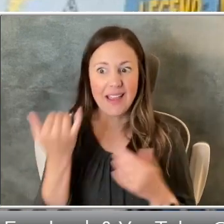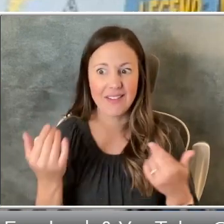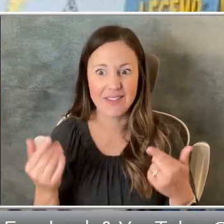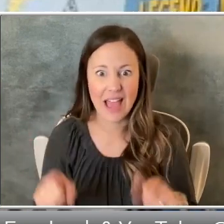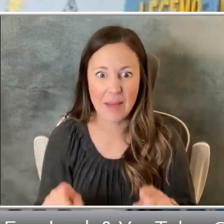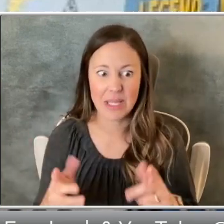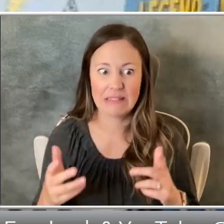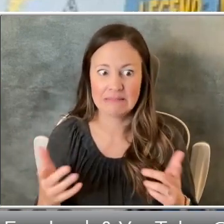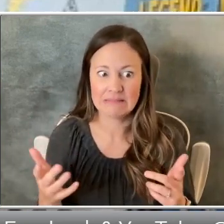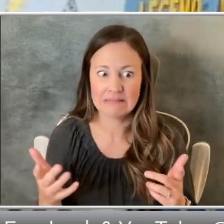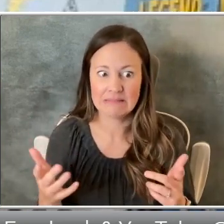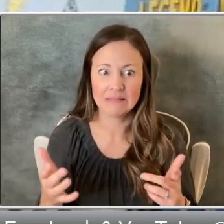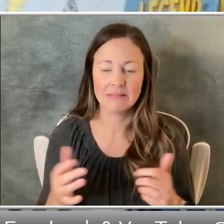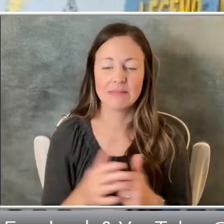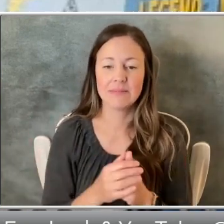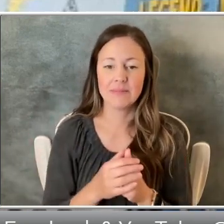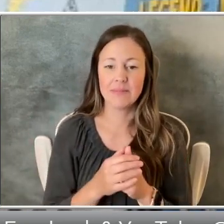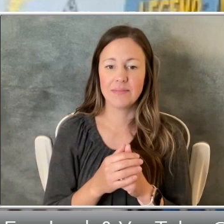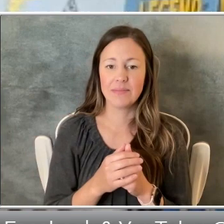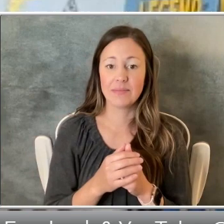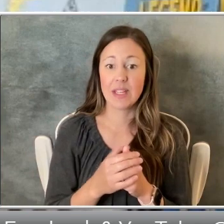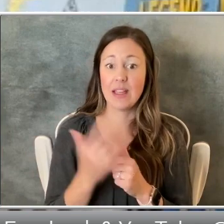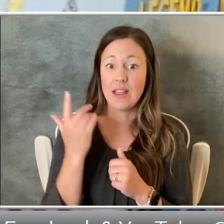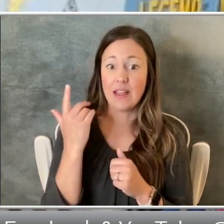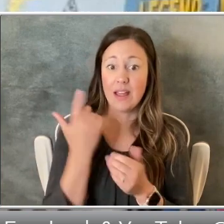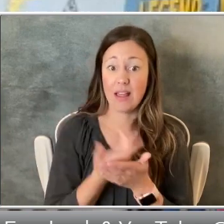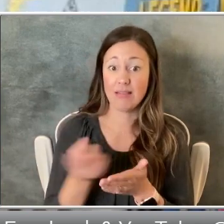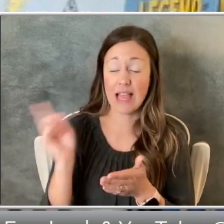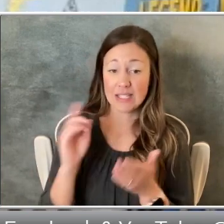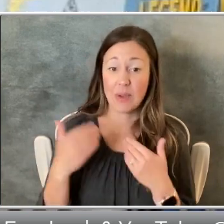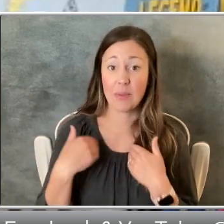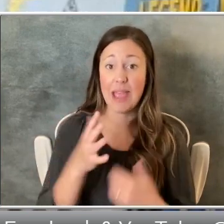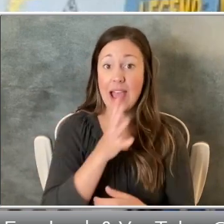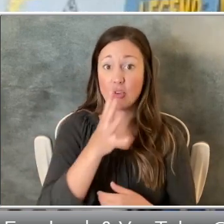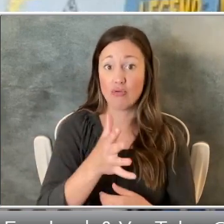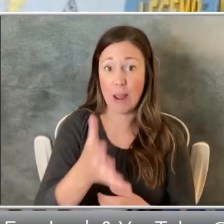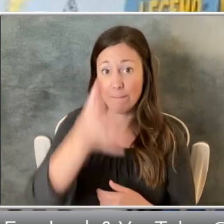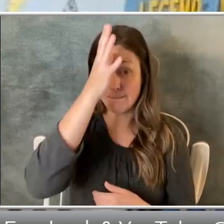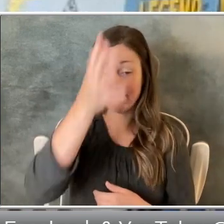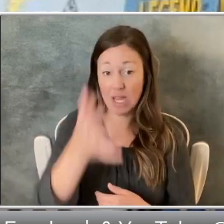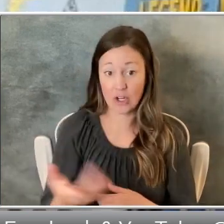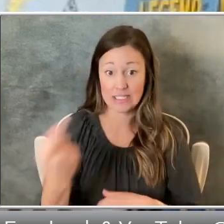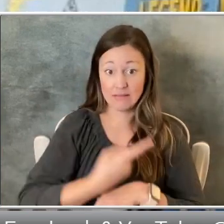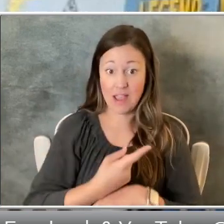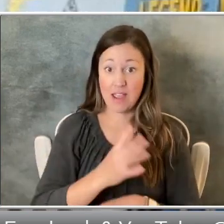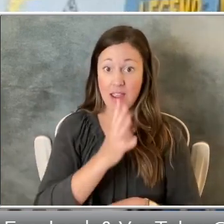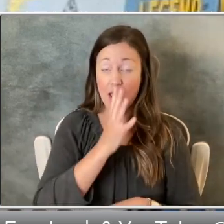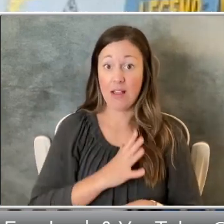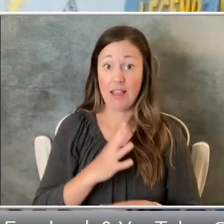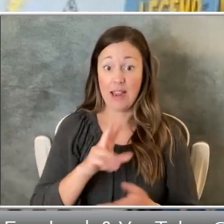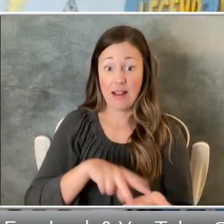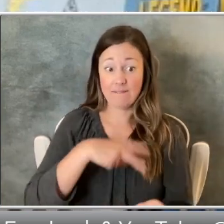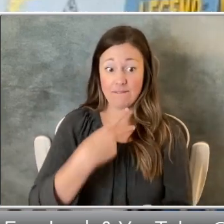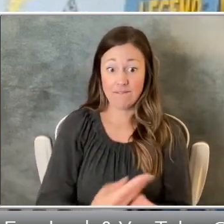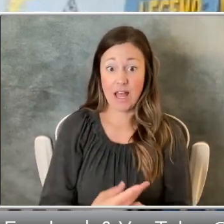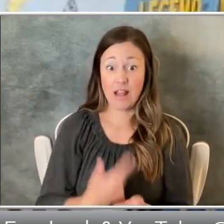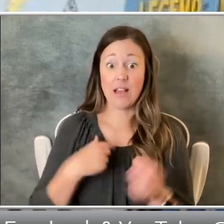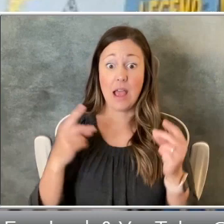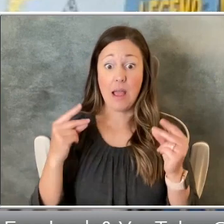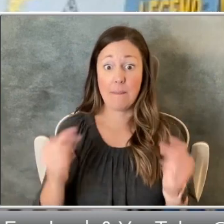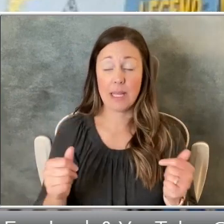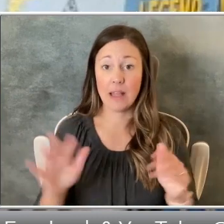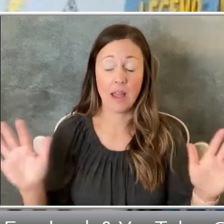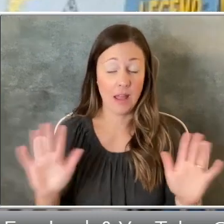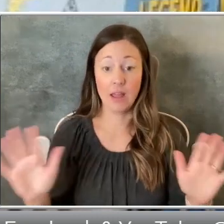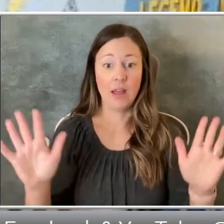And ironically, last week we had Grandparents' Day and a lady fell right next to me, went down, and I immediately went